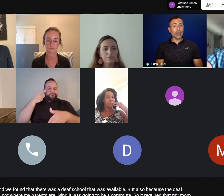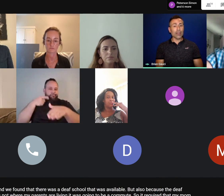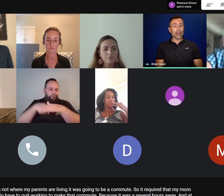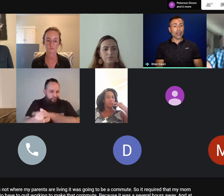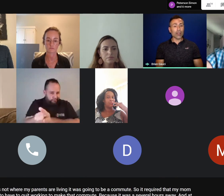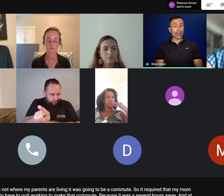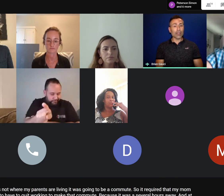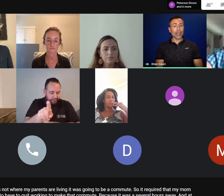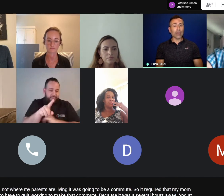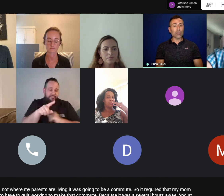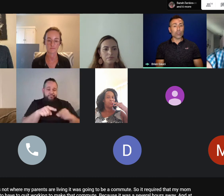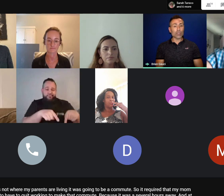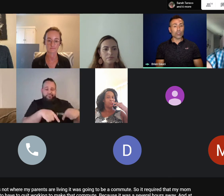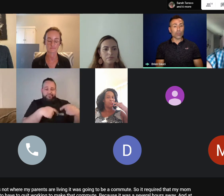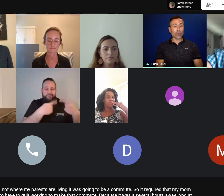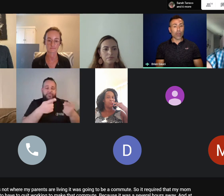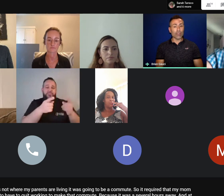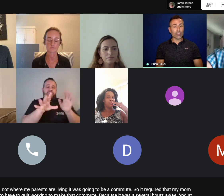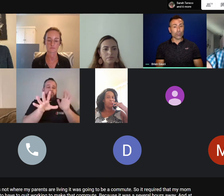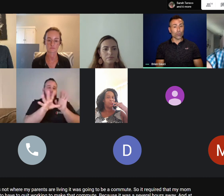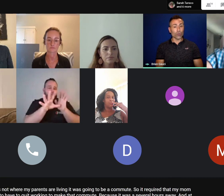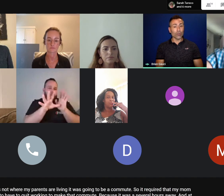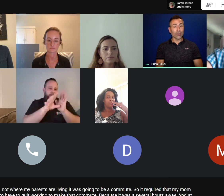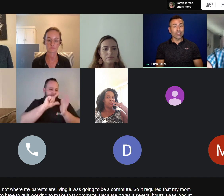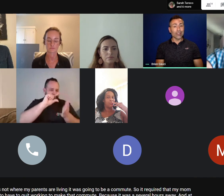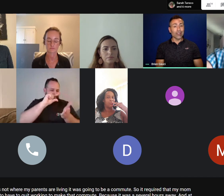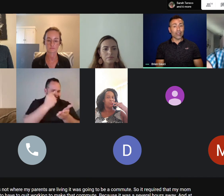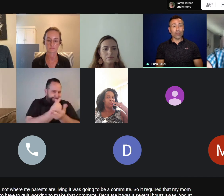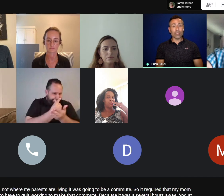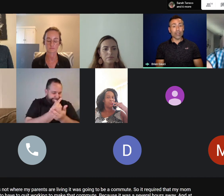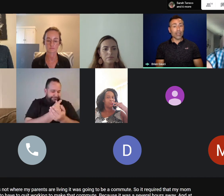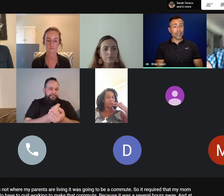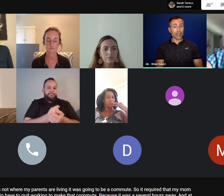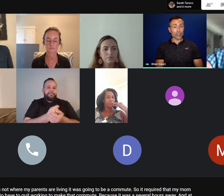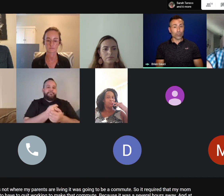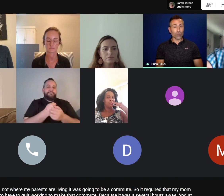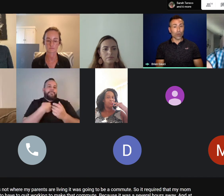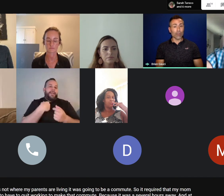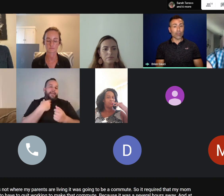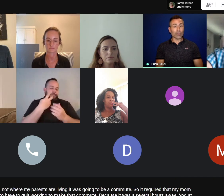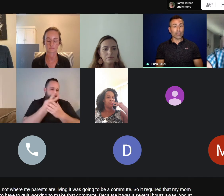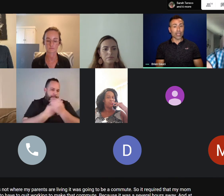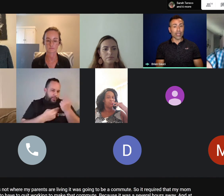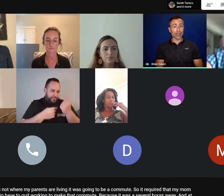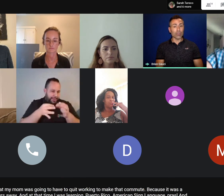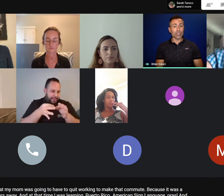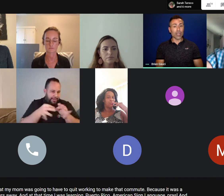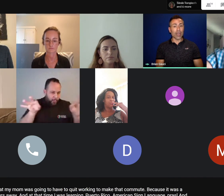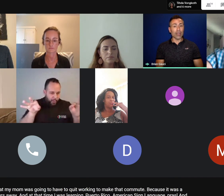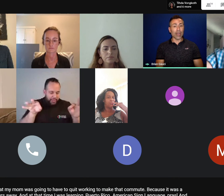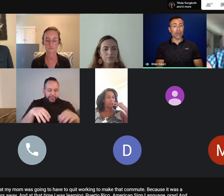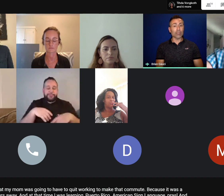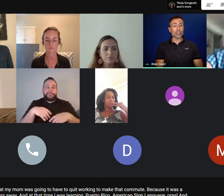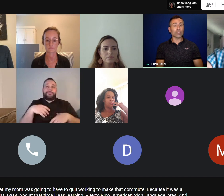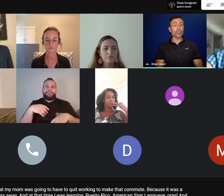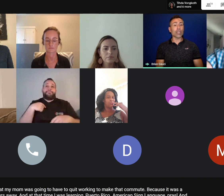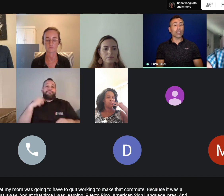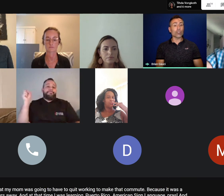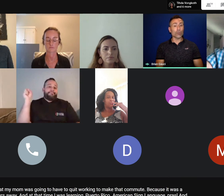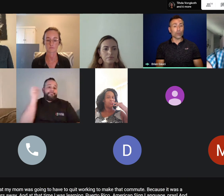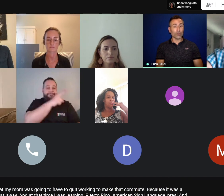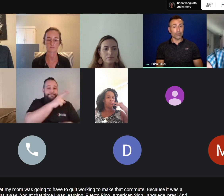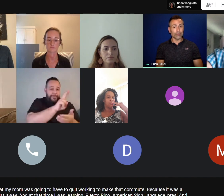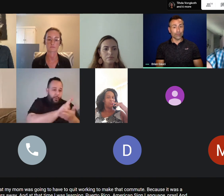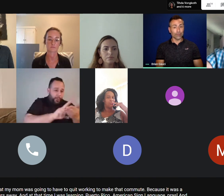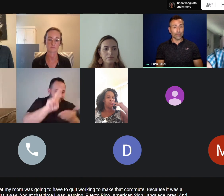And then, not long after that, I was transferred to a private school that was not a deaf school where everything was in sign language, and I was using